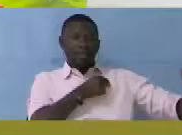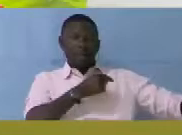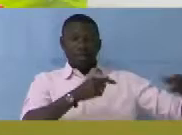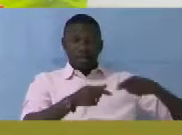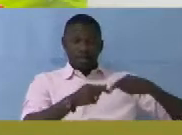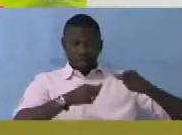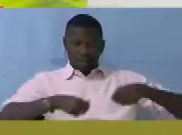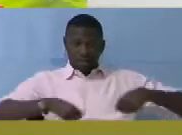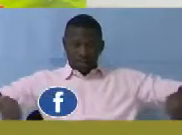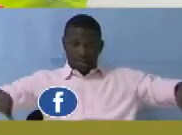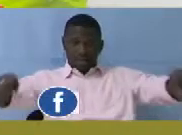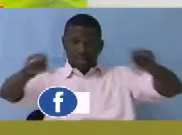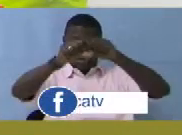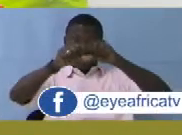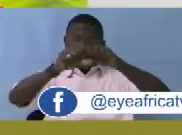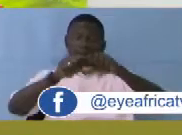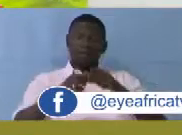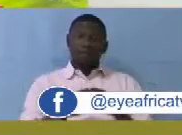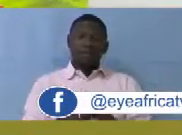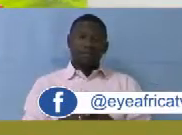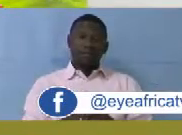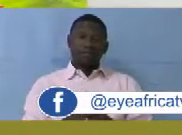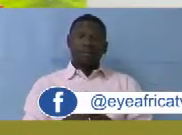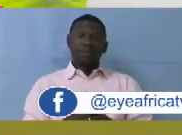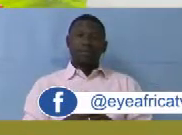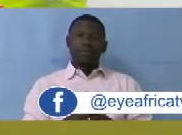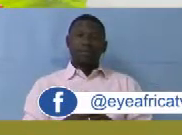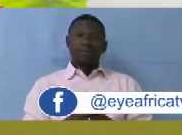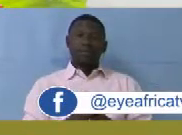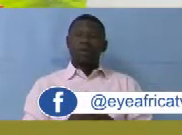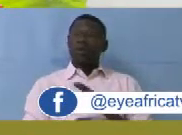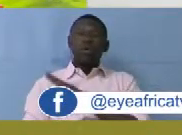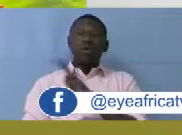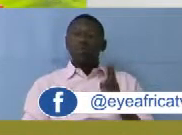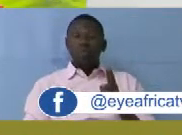sayo niya kono. No weapon will fire.